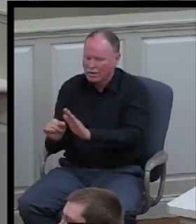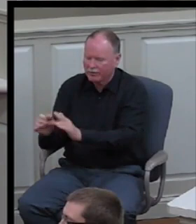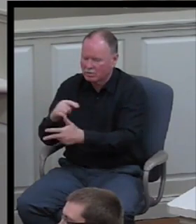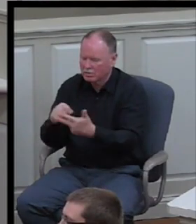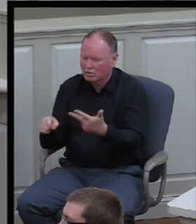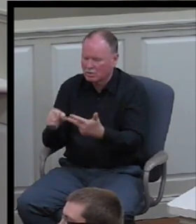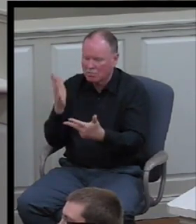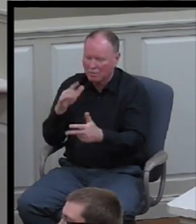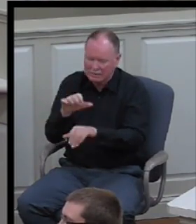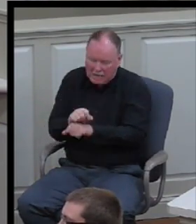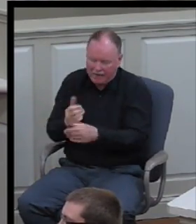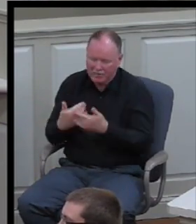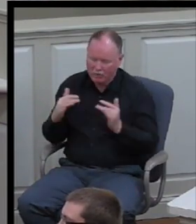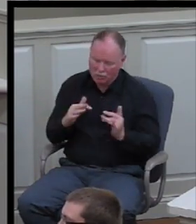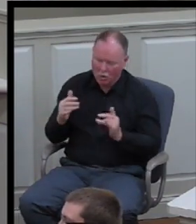probably former slaves, and